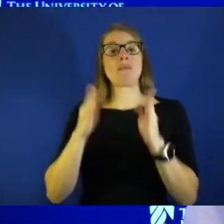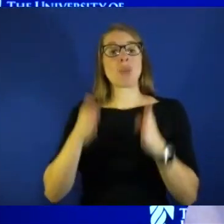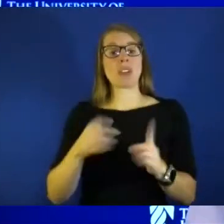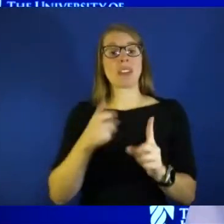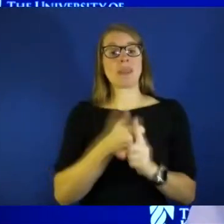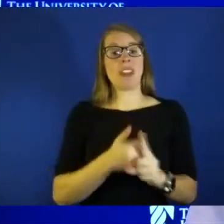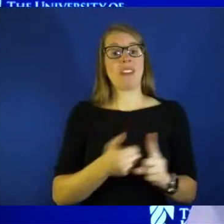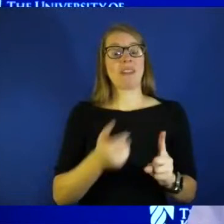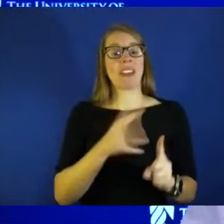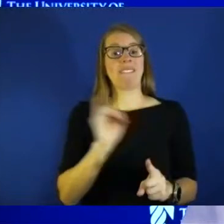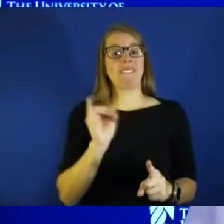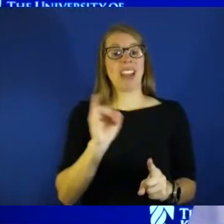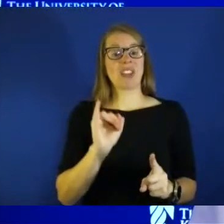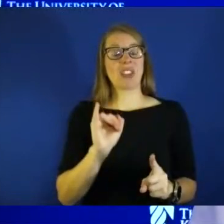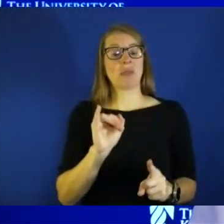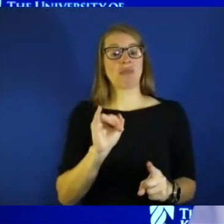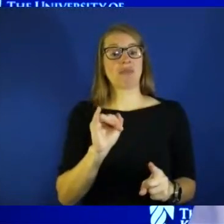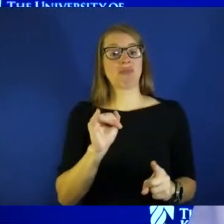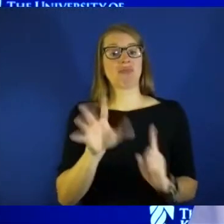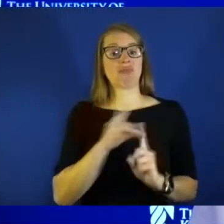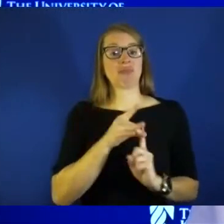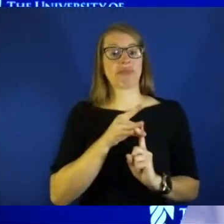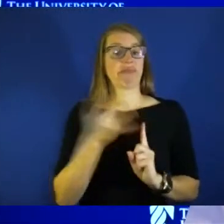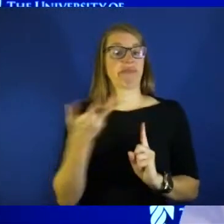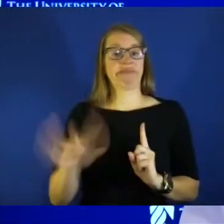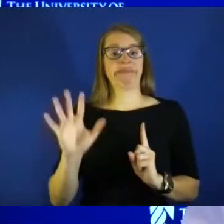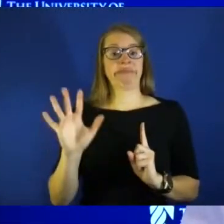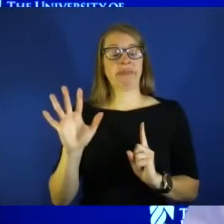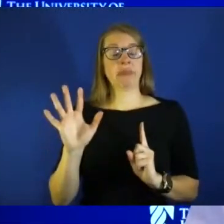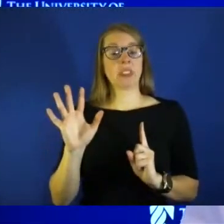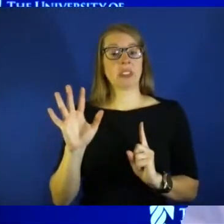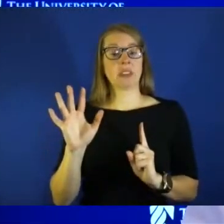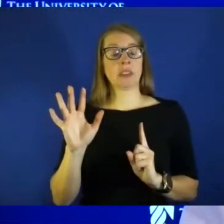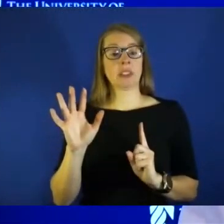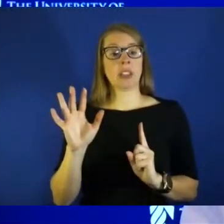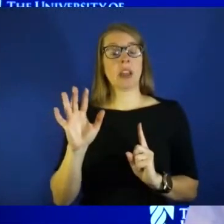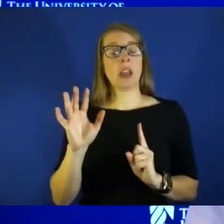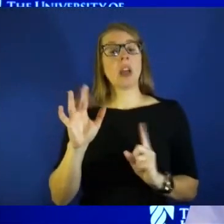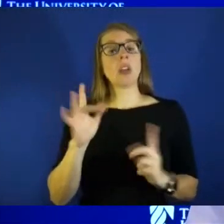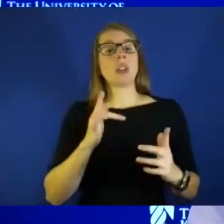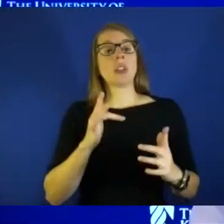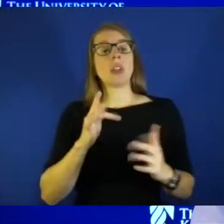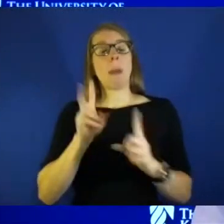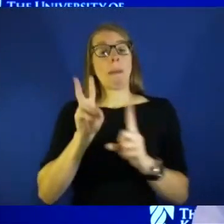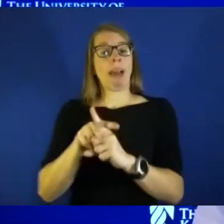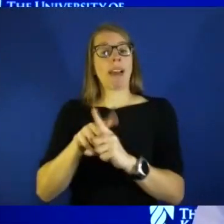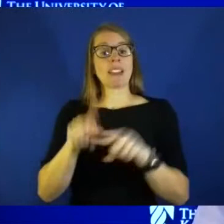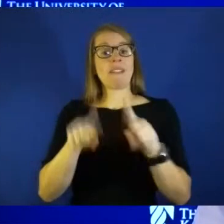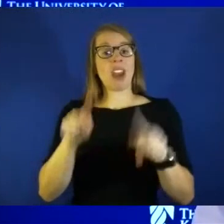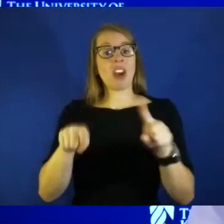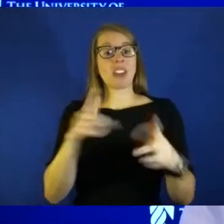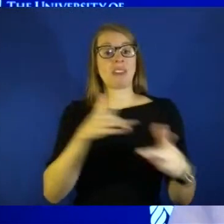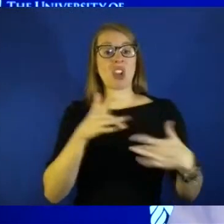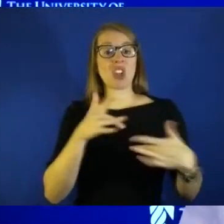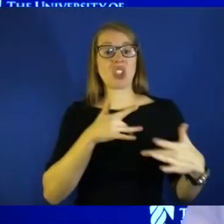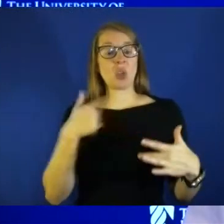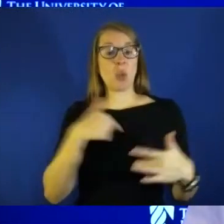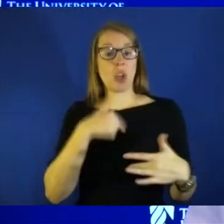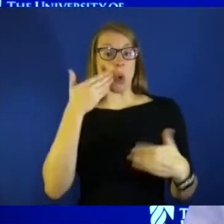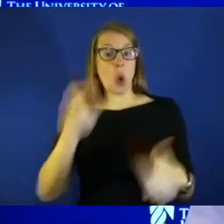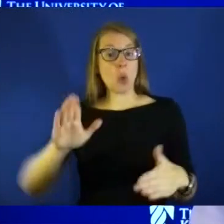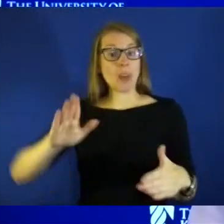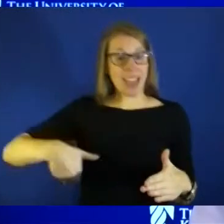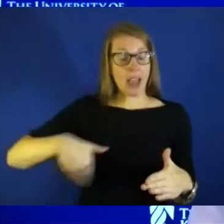this applies to the variants of concern that we know about, but also probably applies to those variants of concern that we don't yet know about, because what